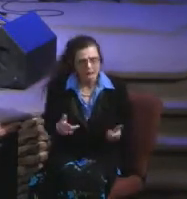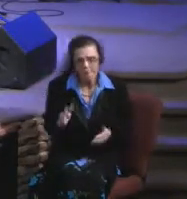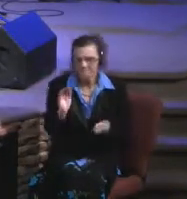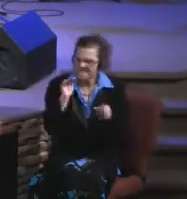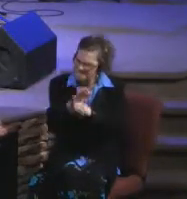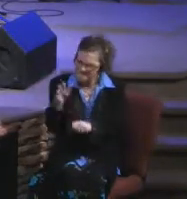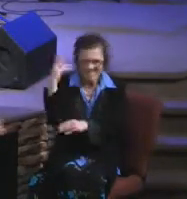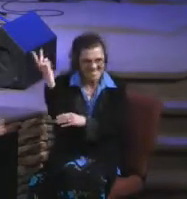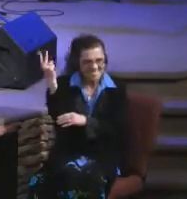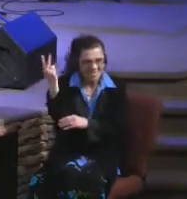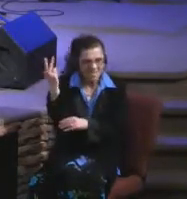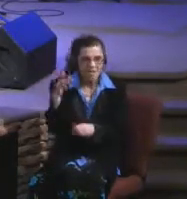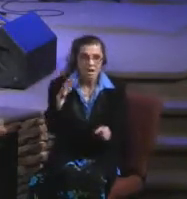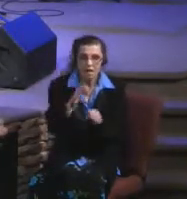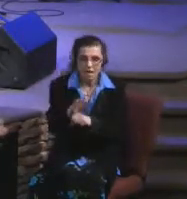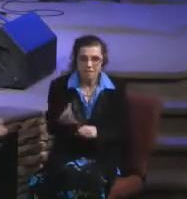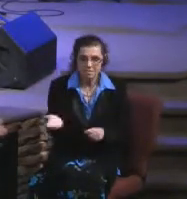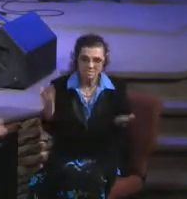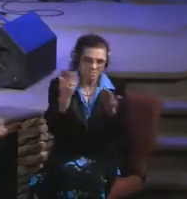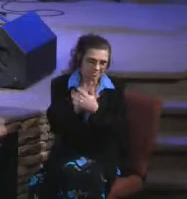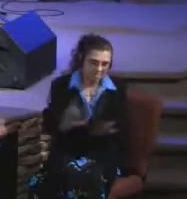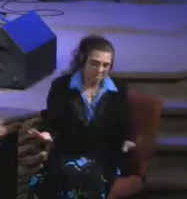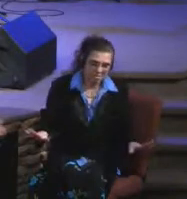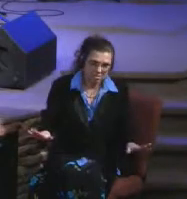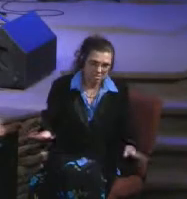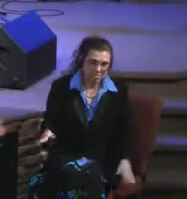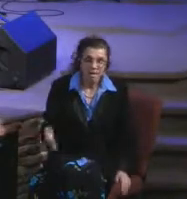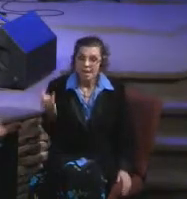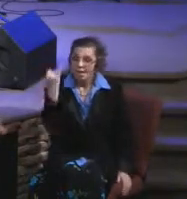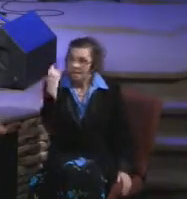victories and life is full of defeats. I don't know